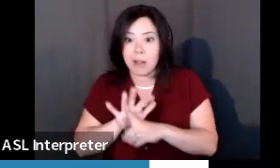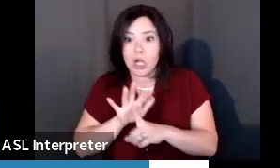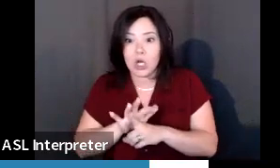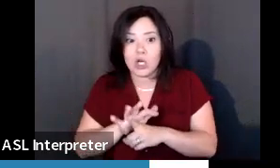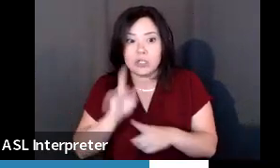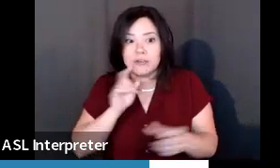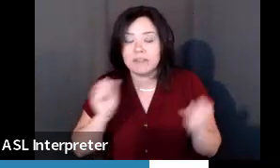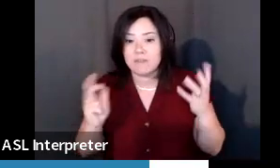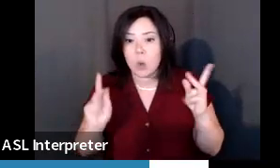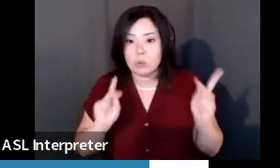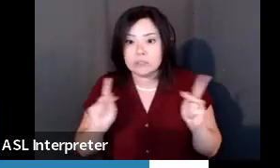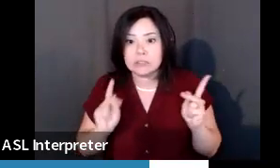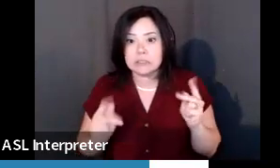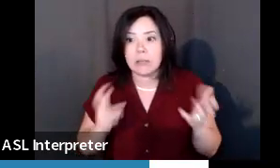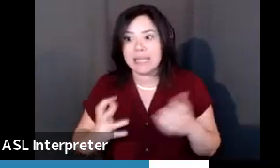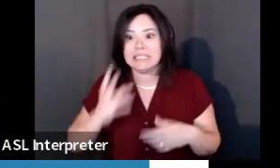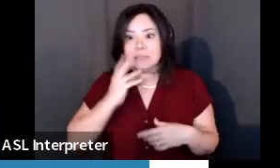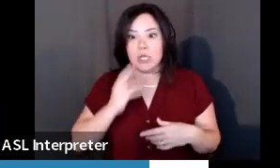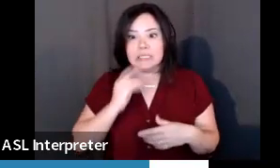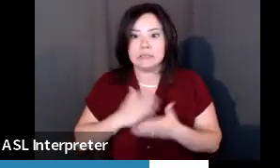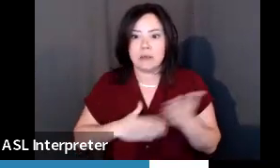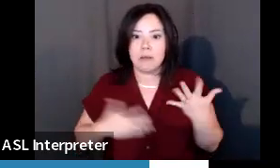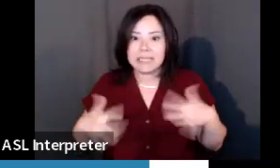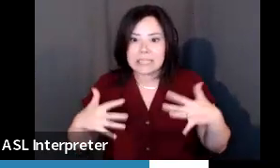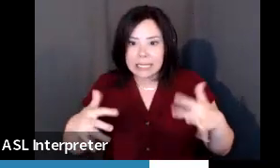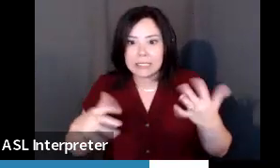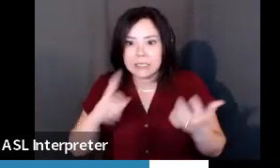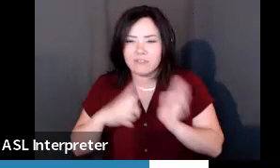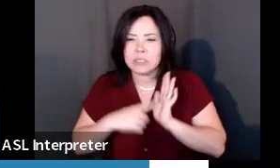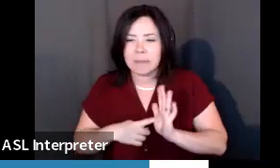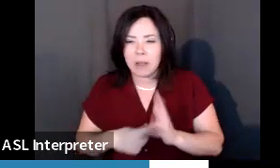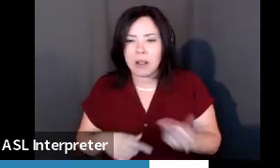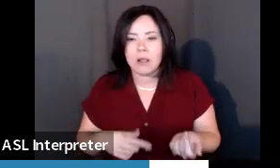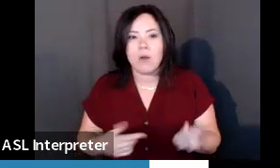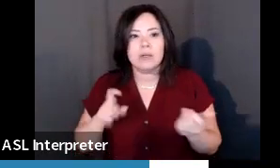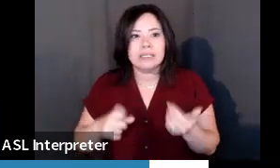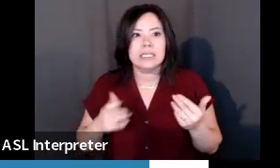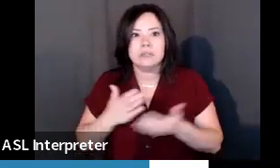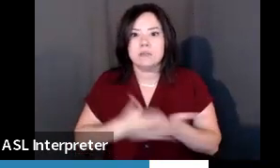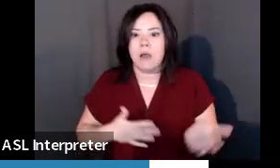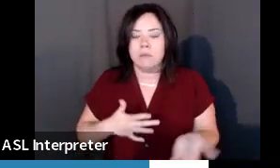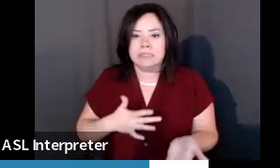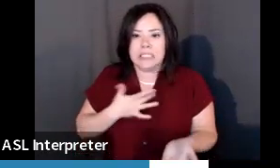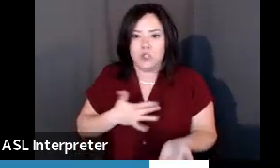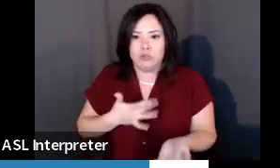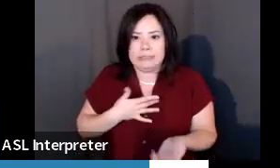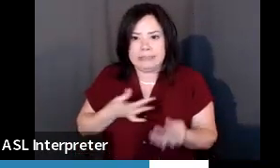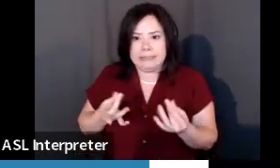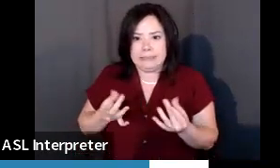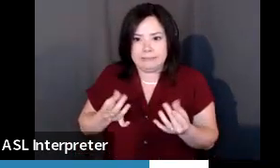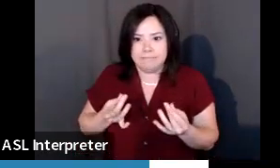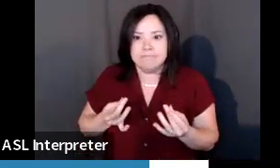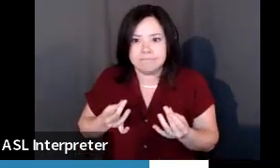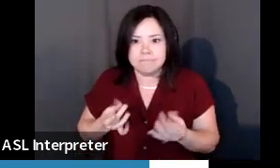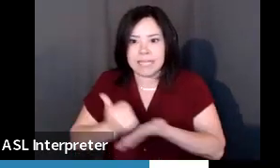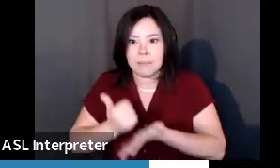for folks that may experience some anxiety, for example, or need some sensory input. So you